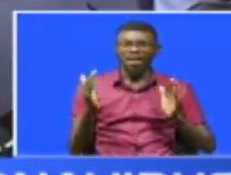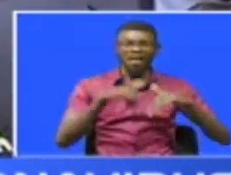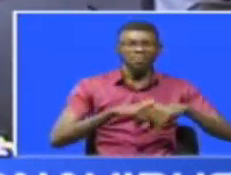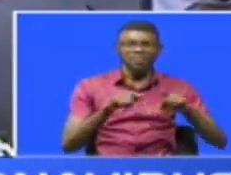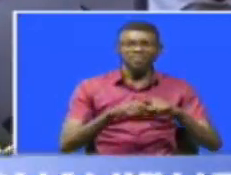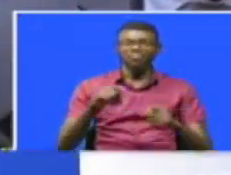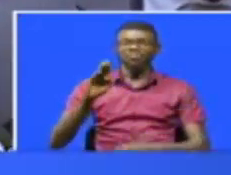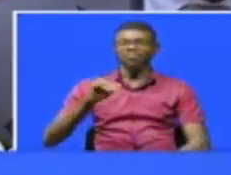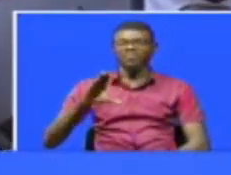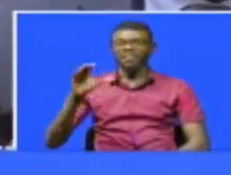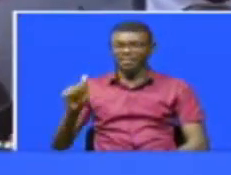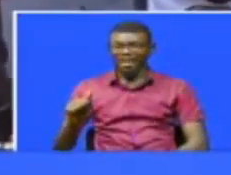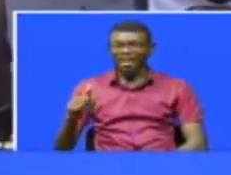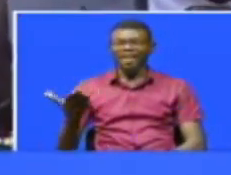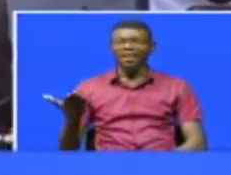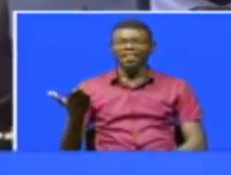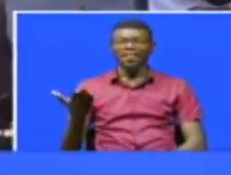zote zivunjwe.